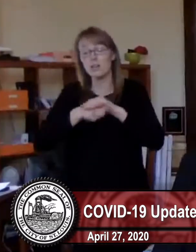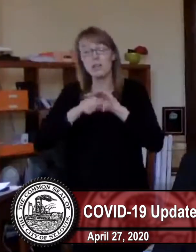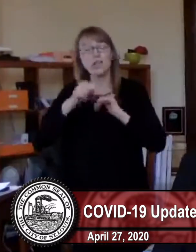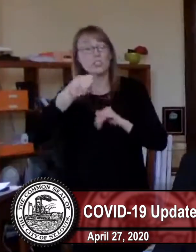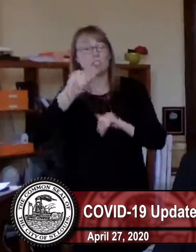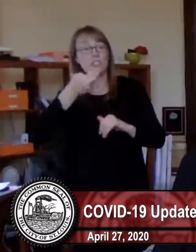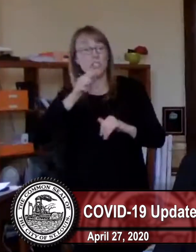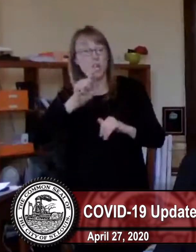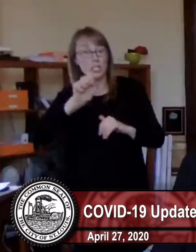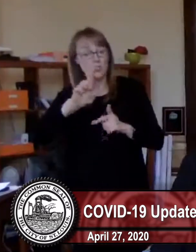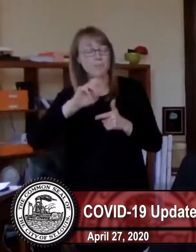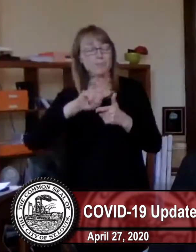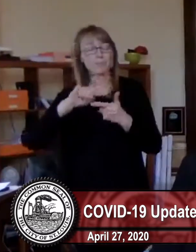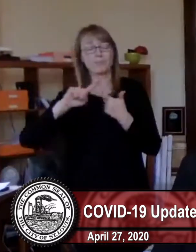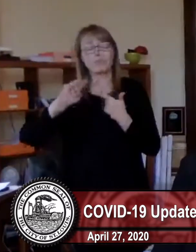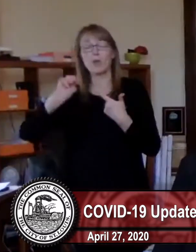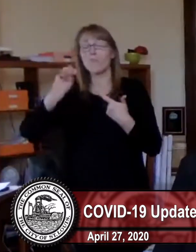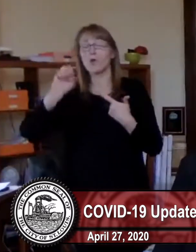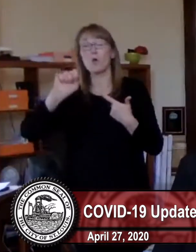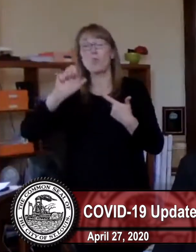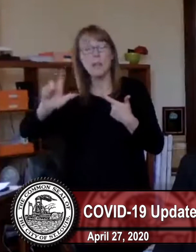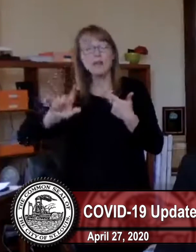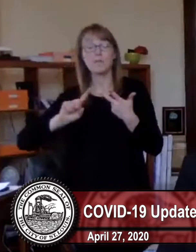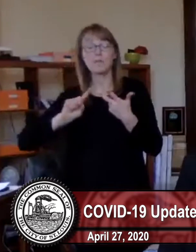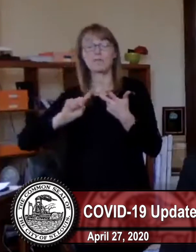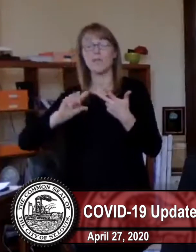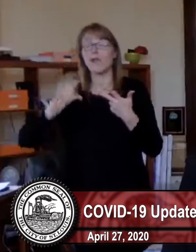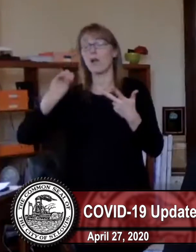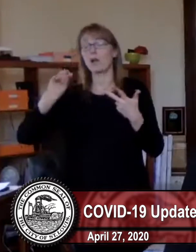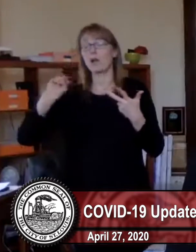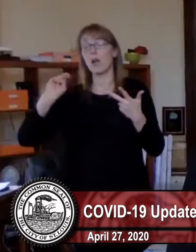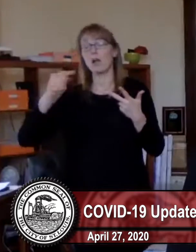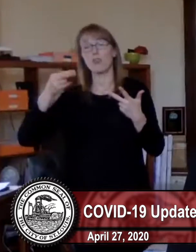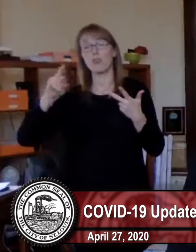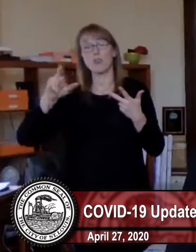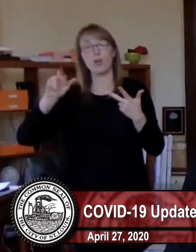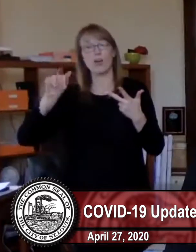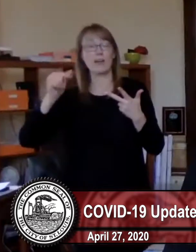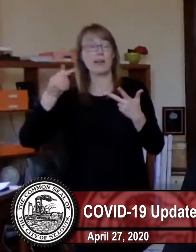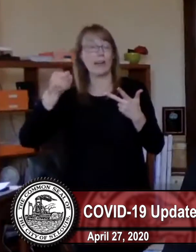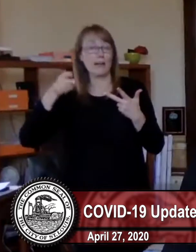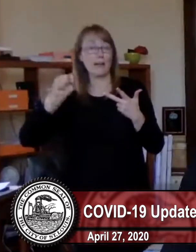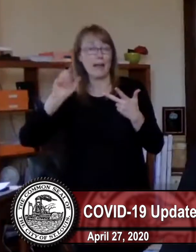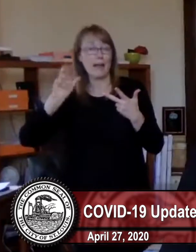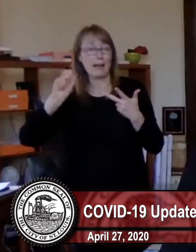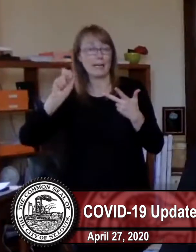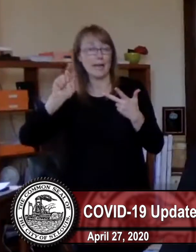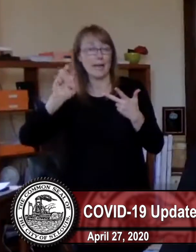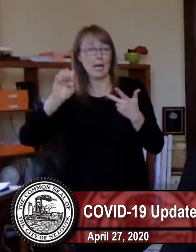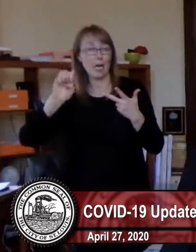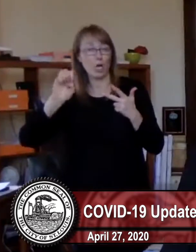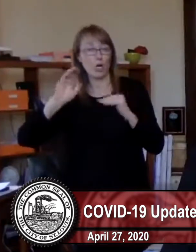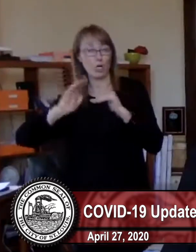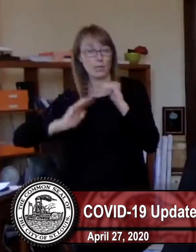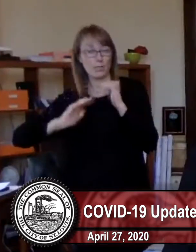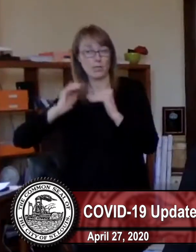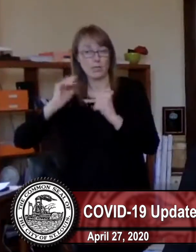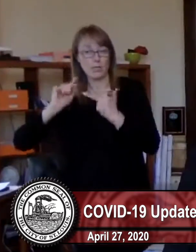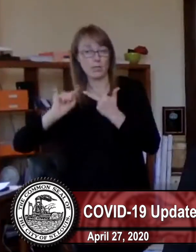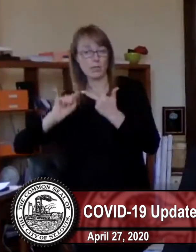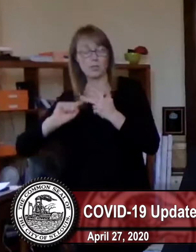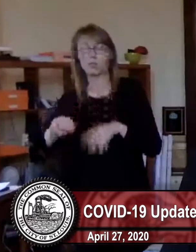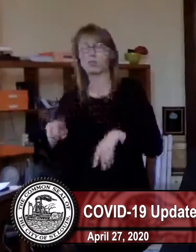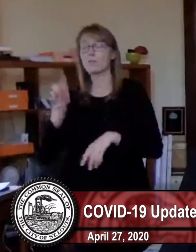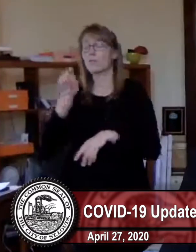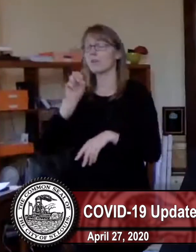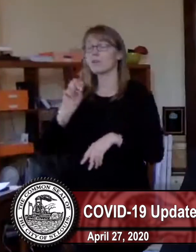into a motel or into a congregate care facility so that we no longer have the encampment in downtown. Dr. Eccles has